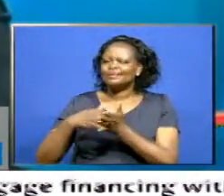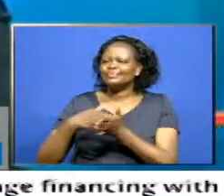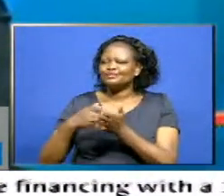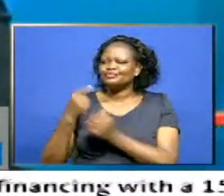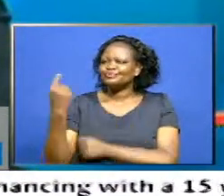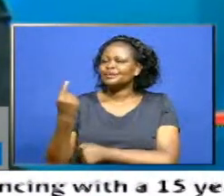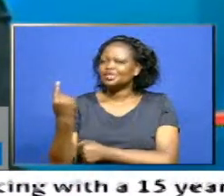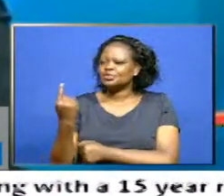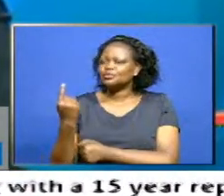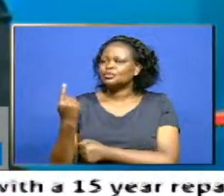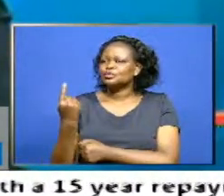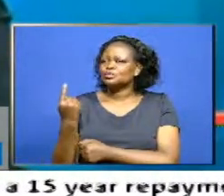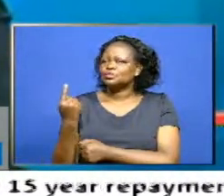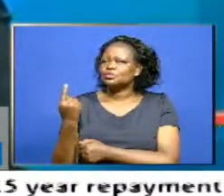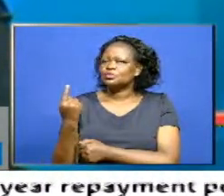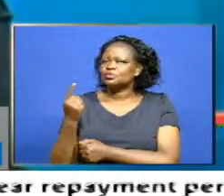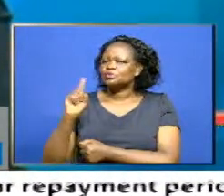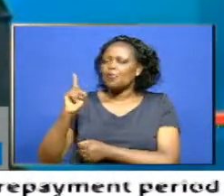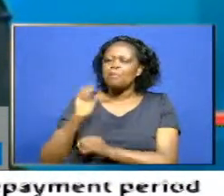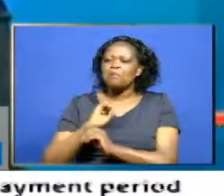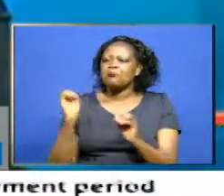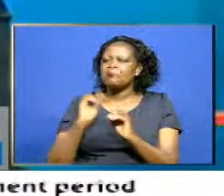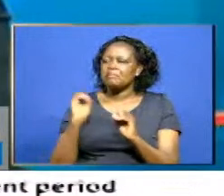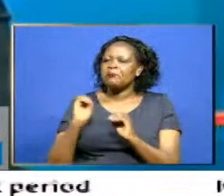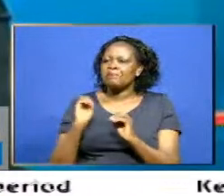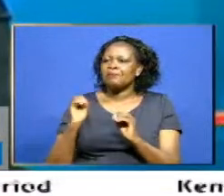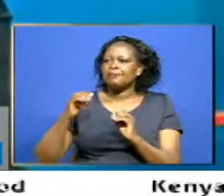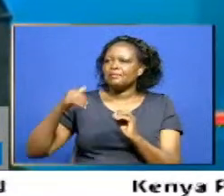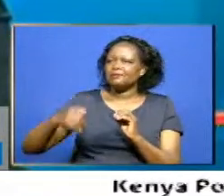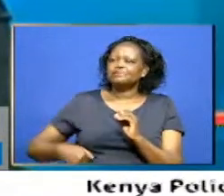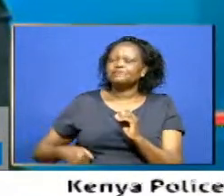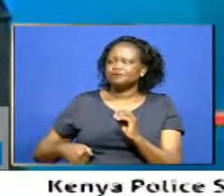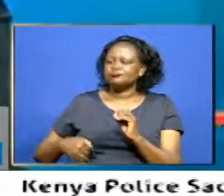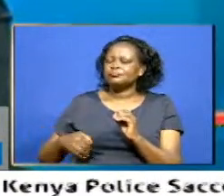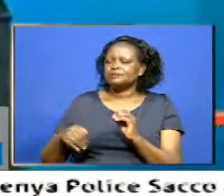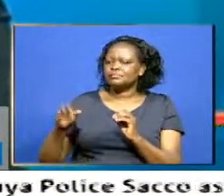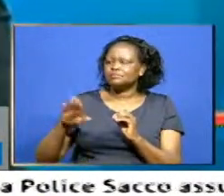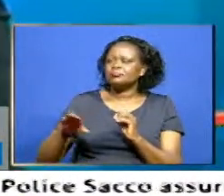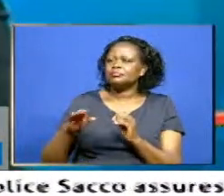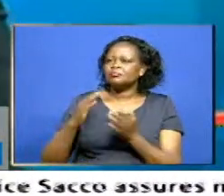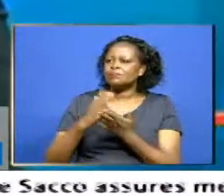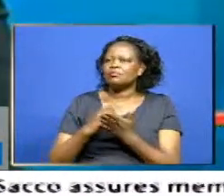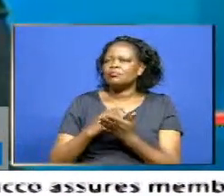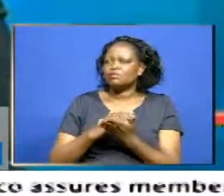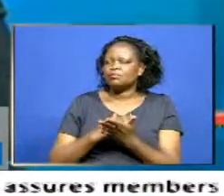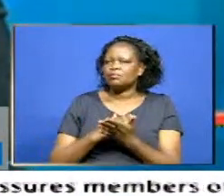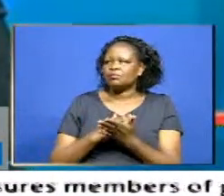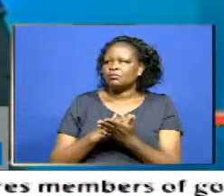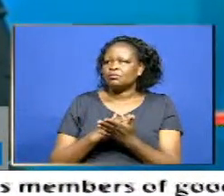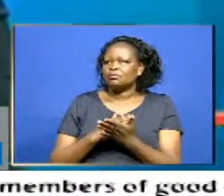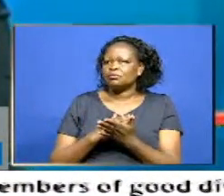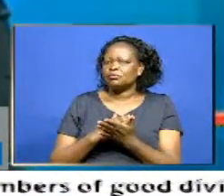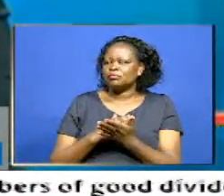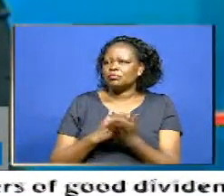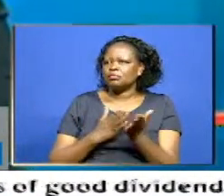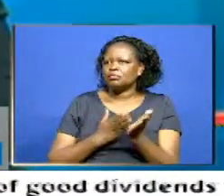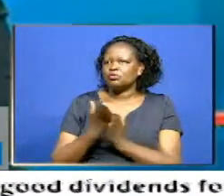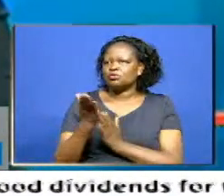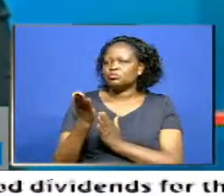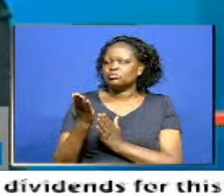only Nairobi. The hunger safety net program, for example, run through